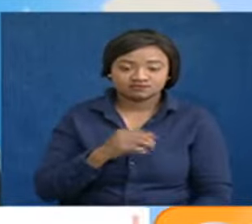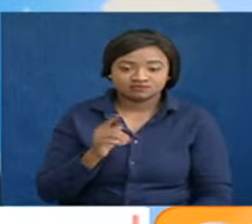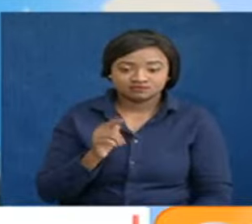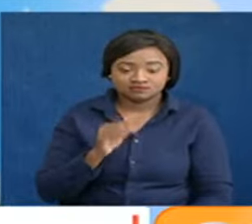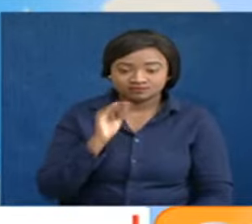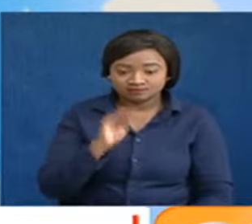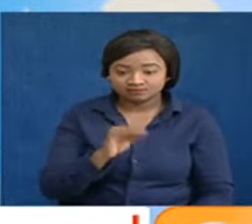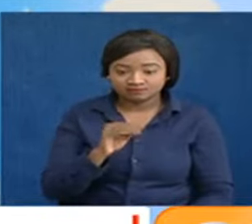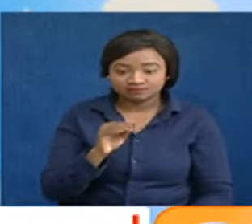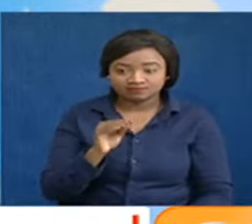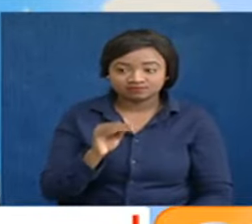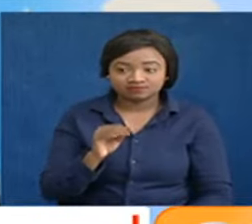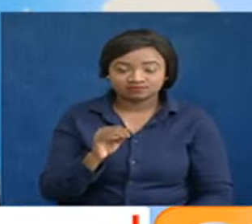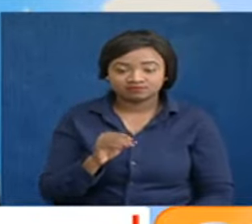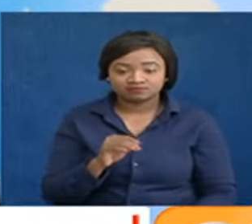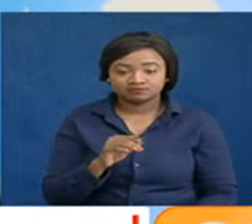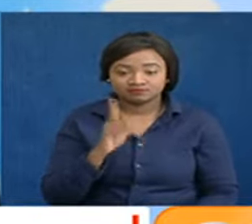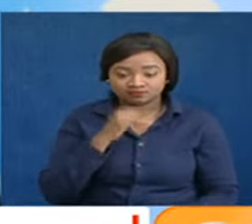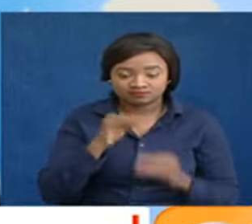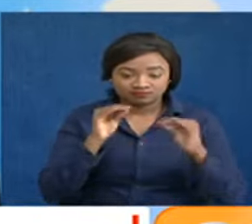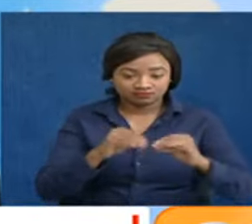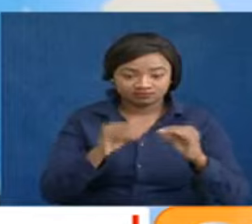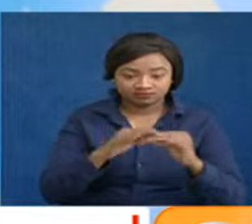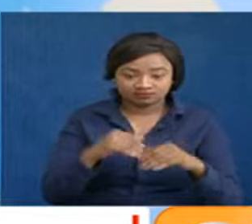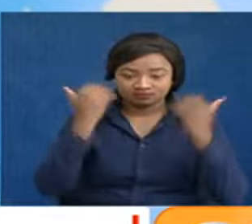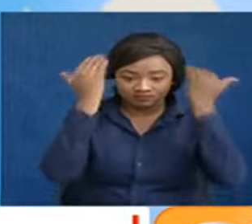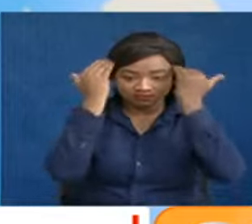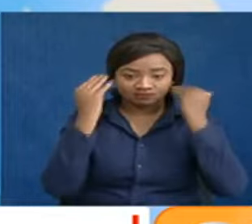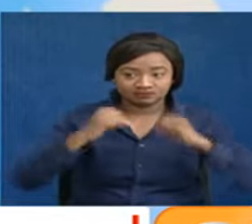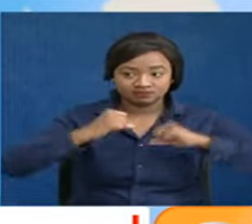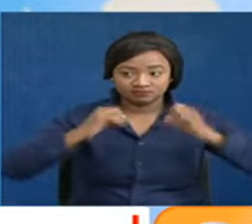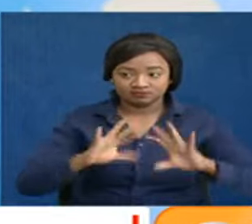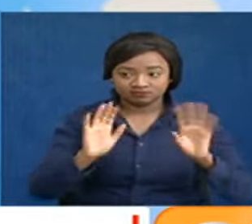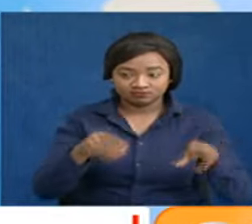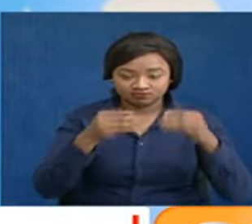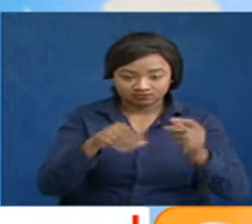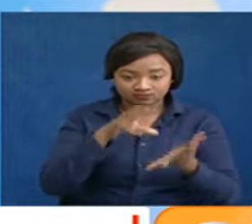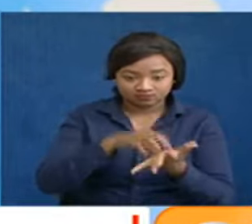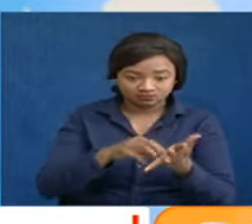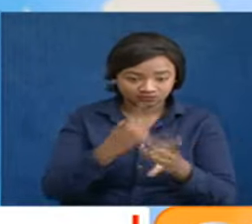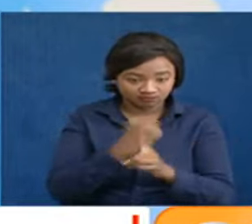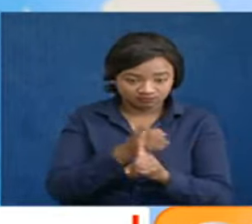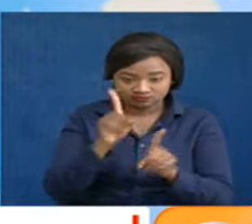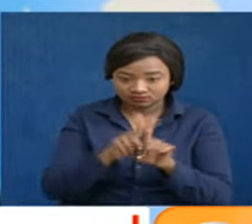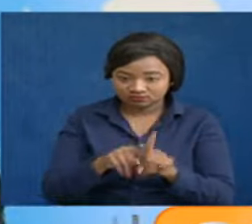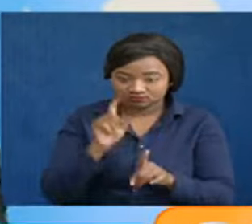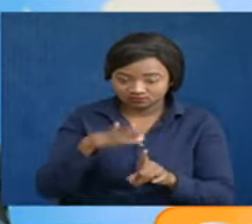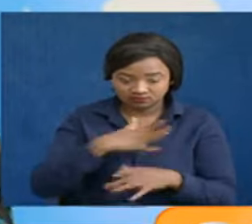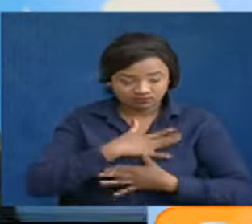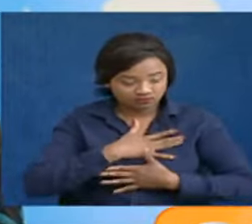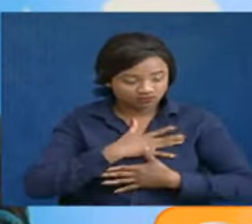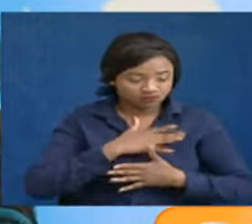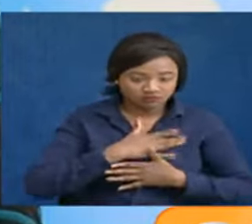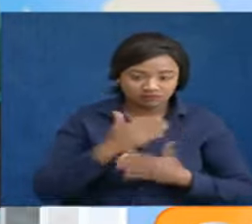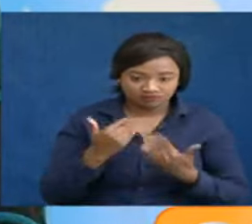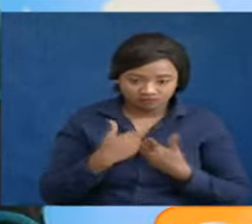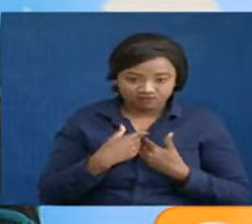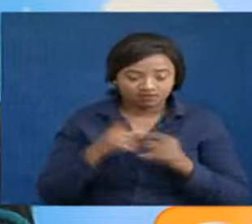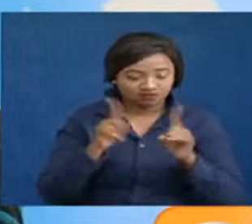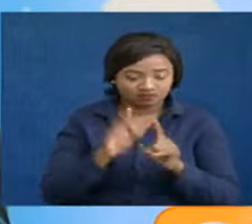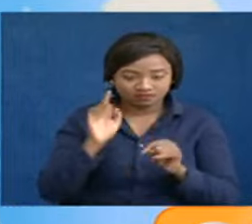handle cases involving children. They should do so with sensitivity and in adherence